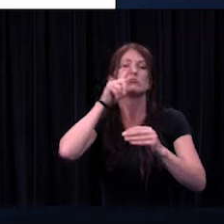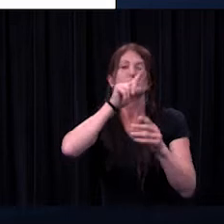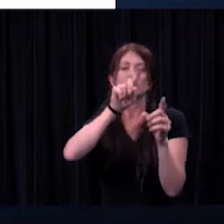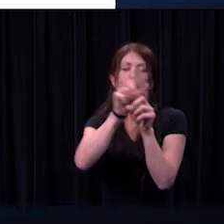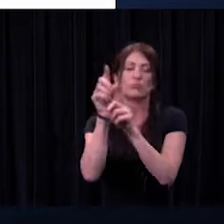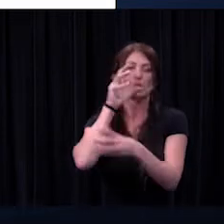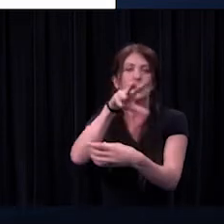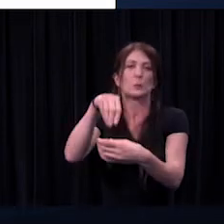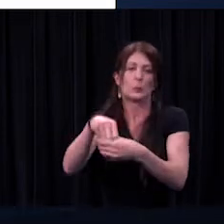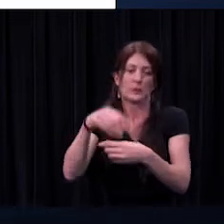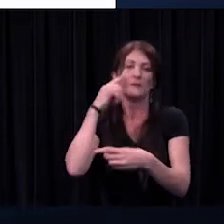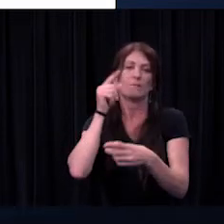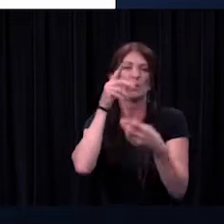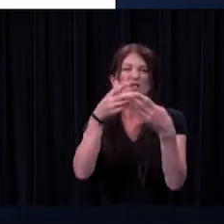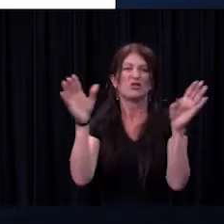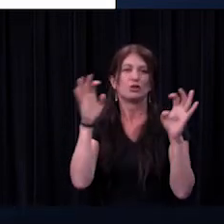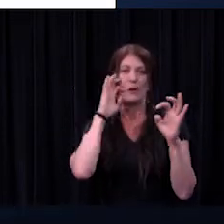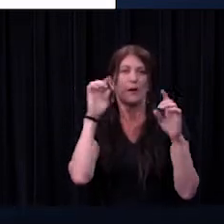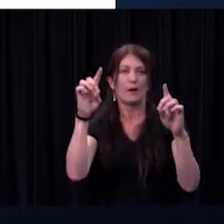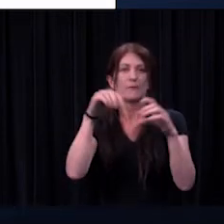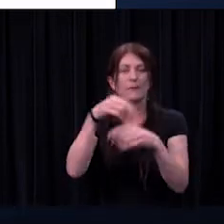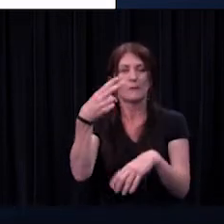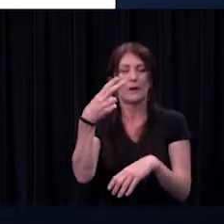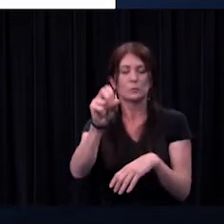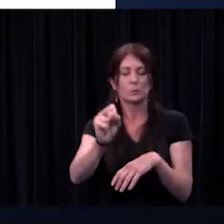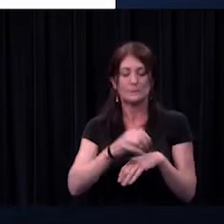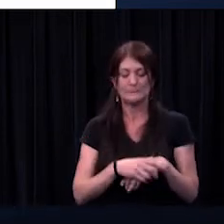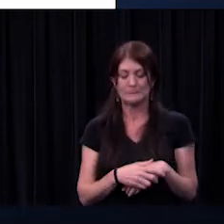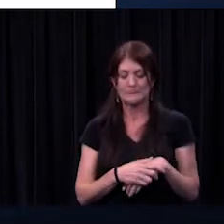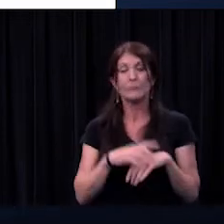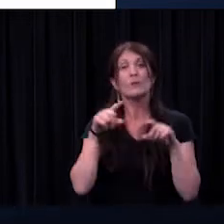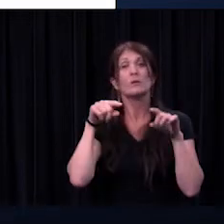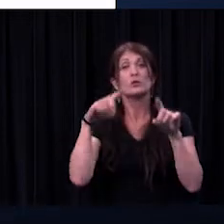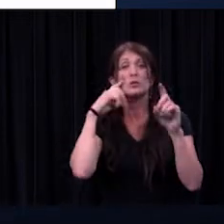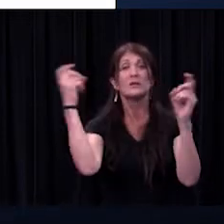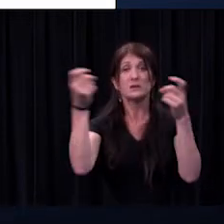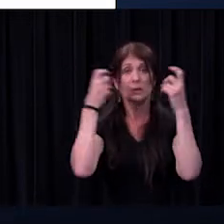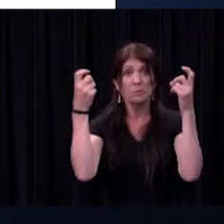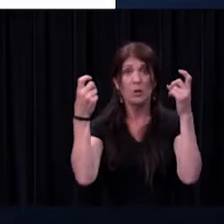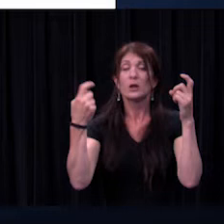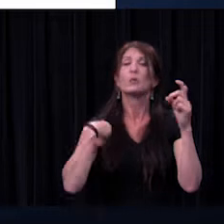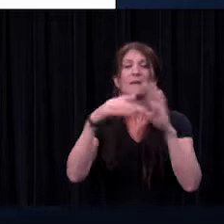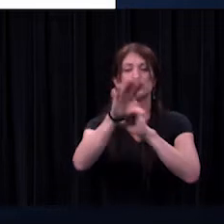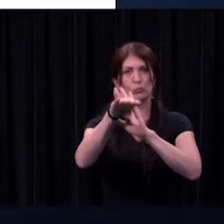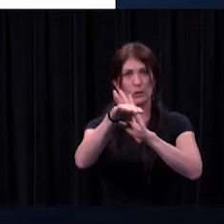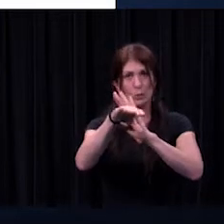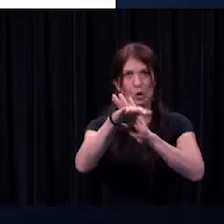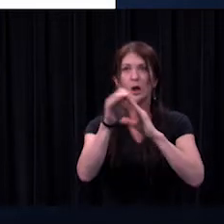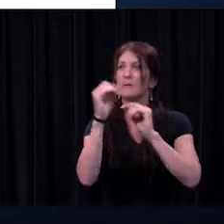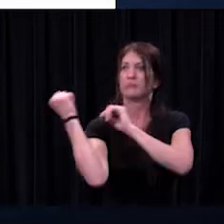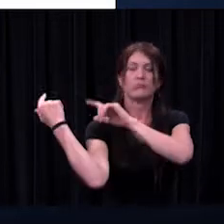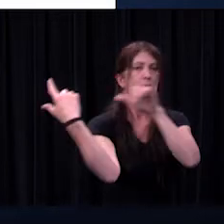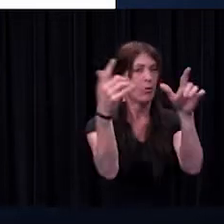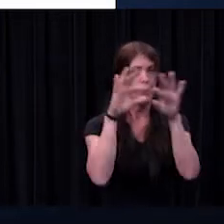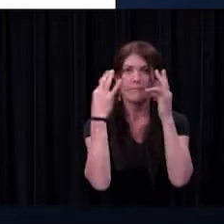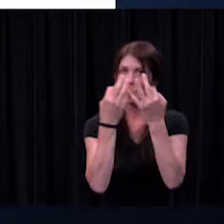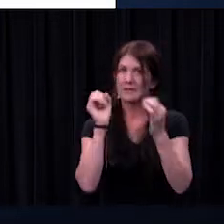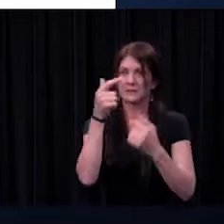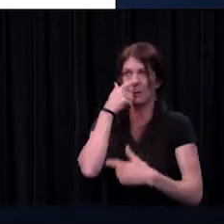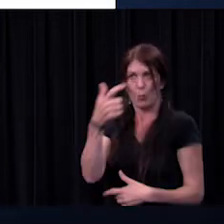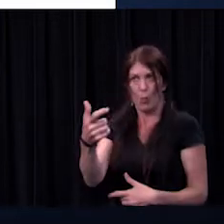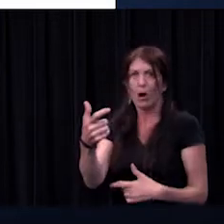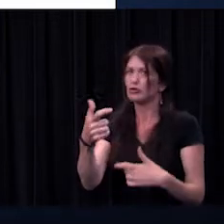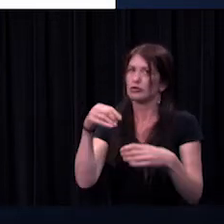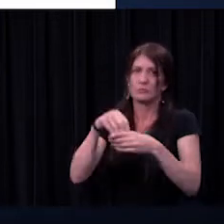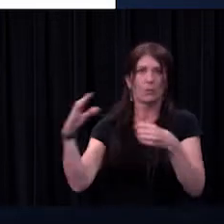every ceremony at its time, which free of charge for all families to view across the country.